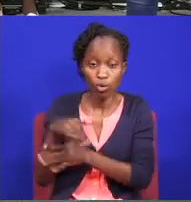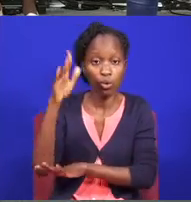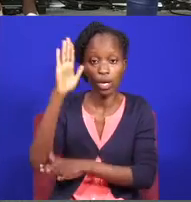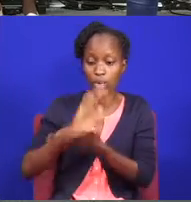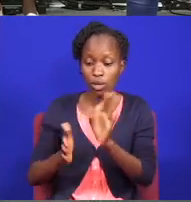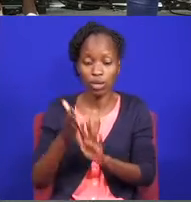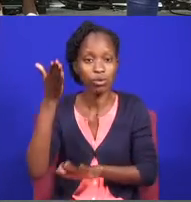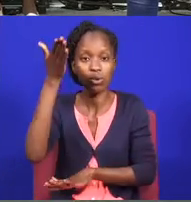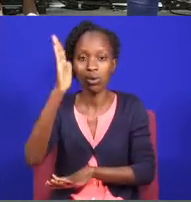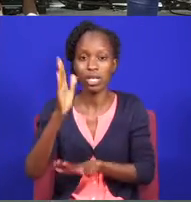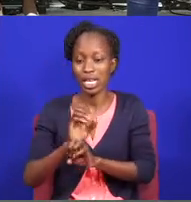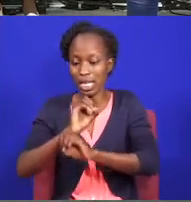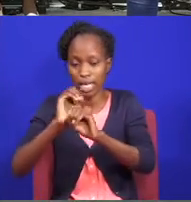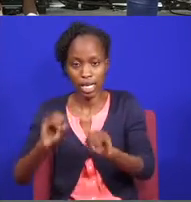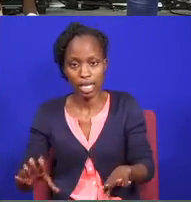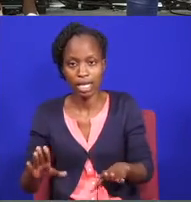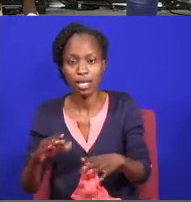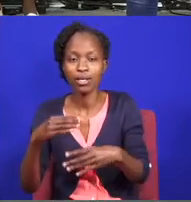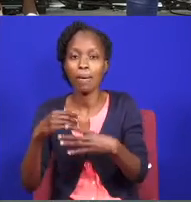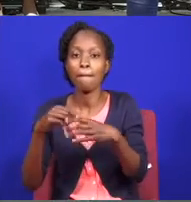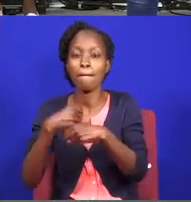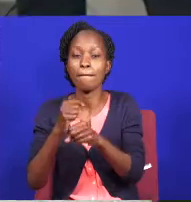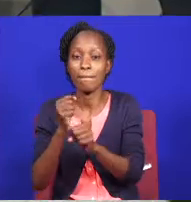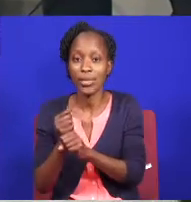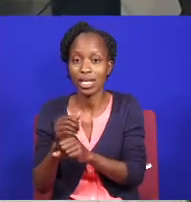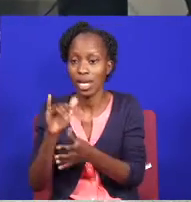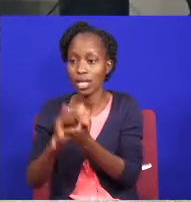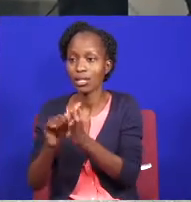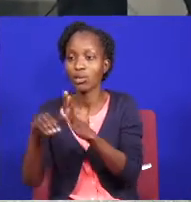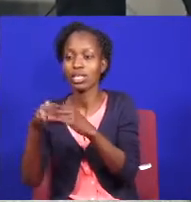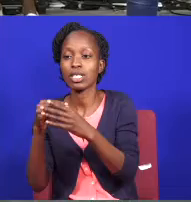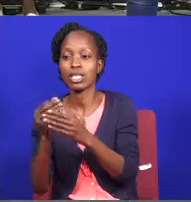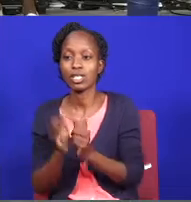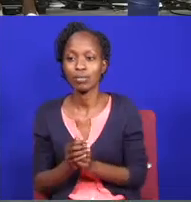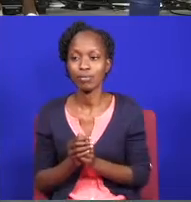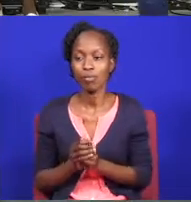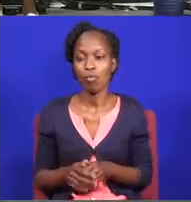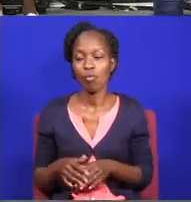Him, nothing was made that was made.